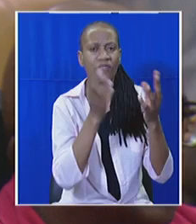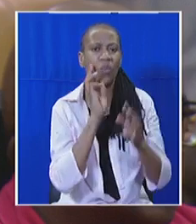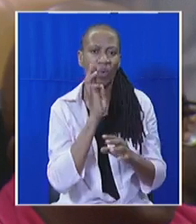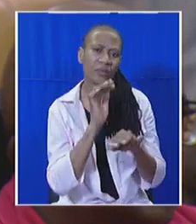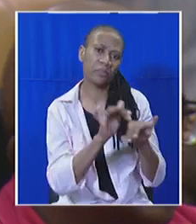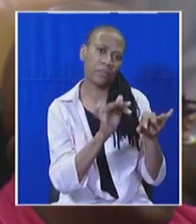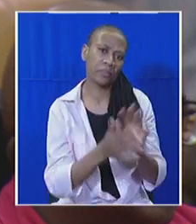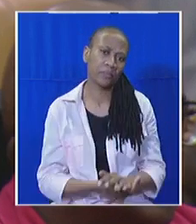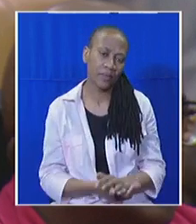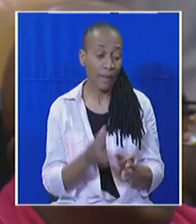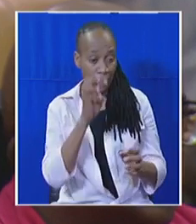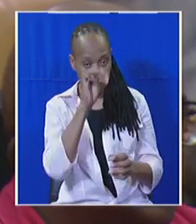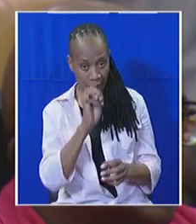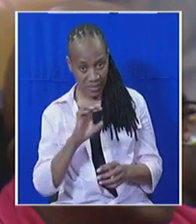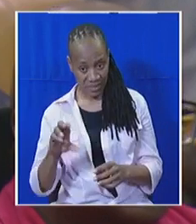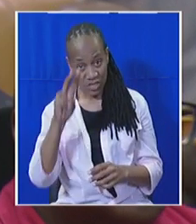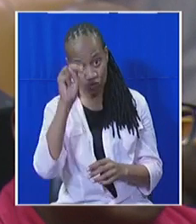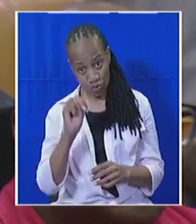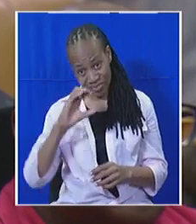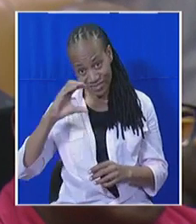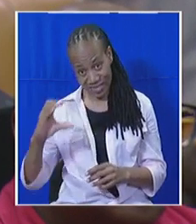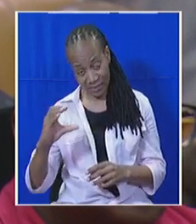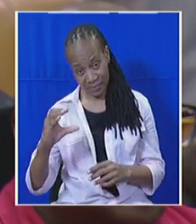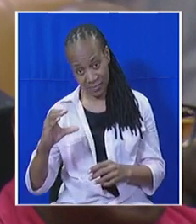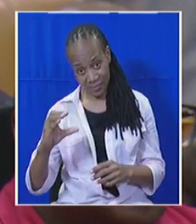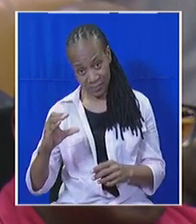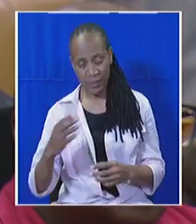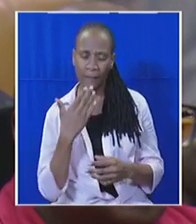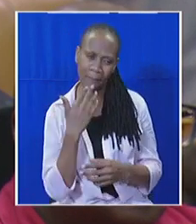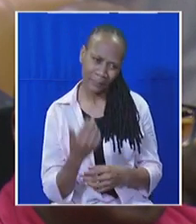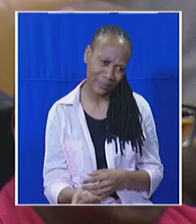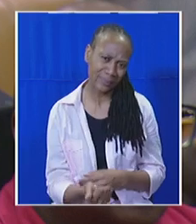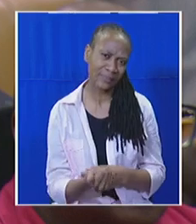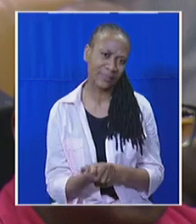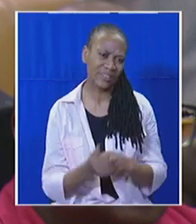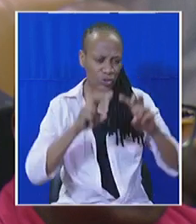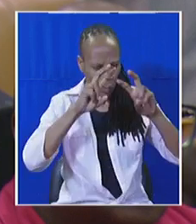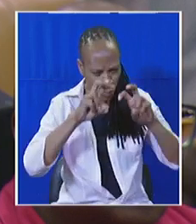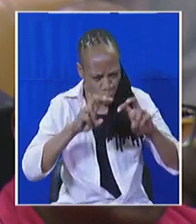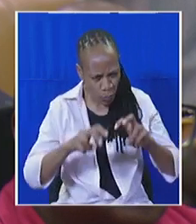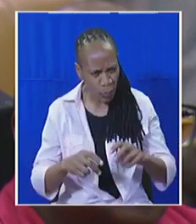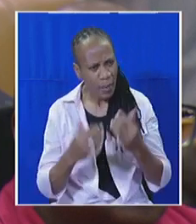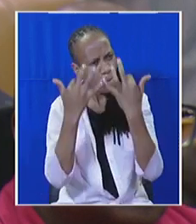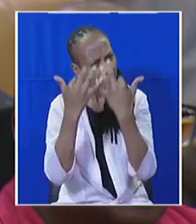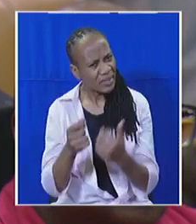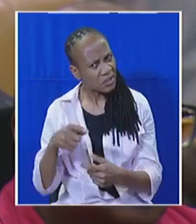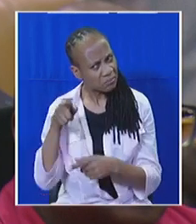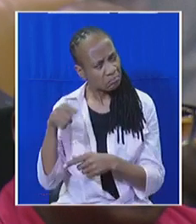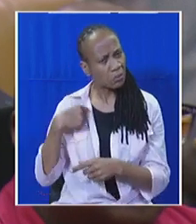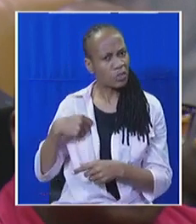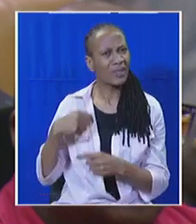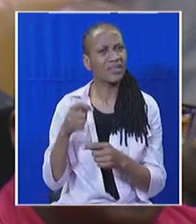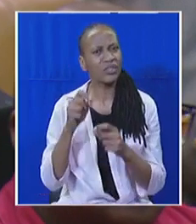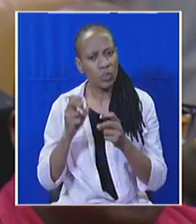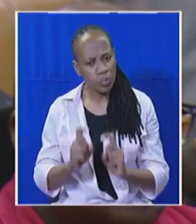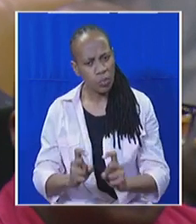call on the MEC in the Northern Cape of Kokta to investigate procurement practices of the municipality so that to